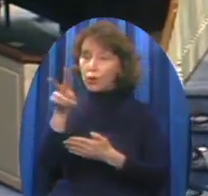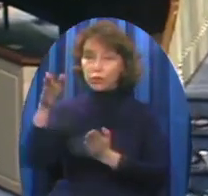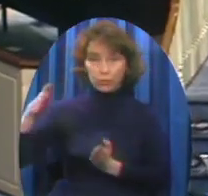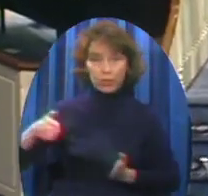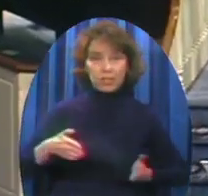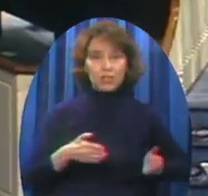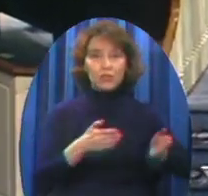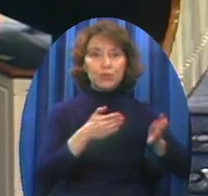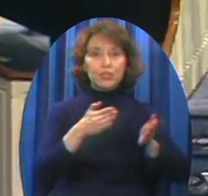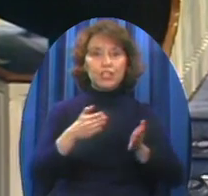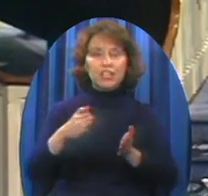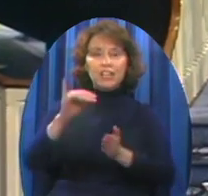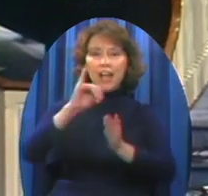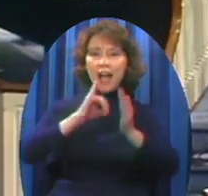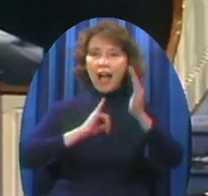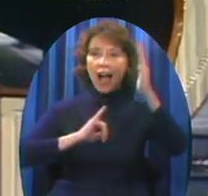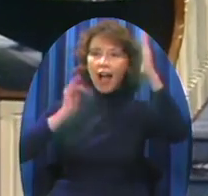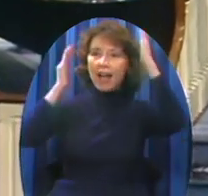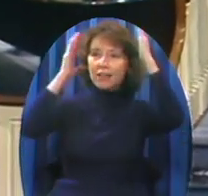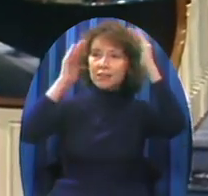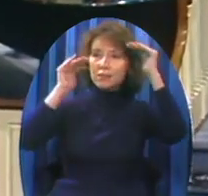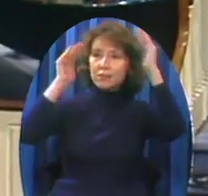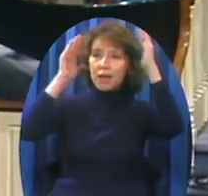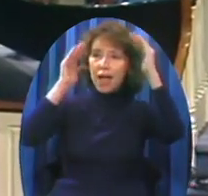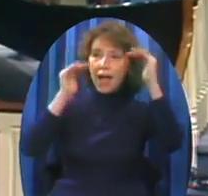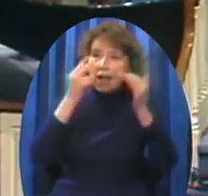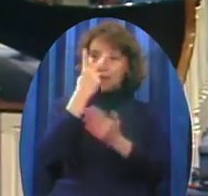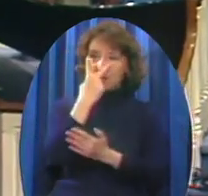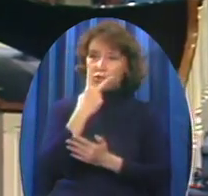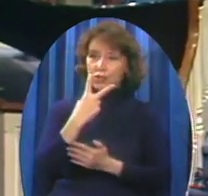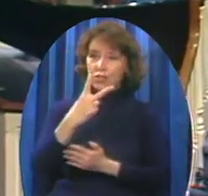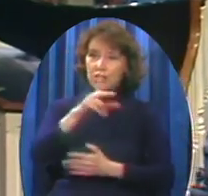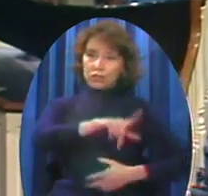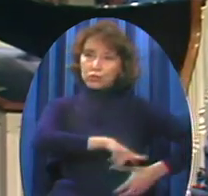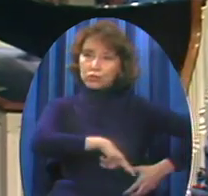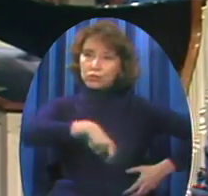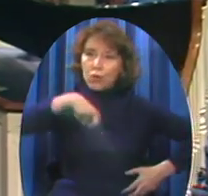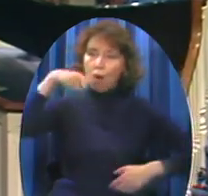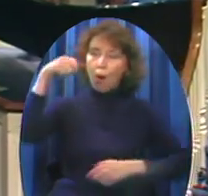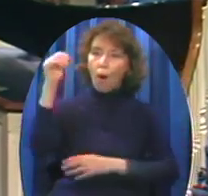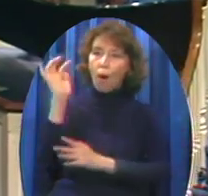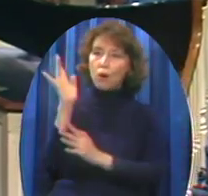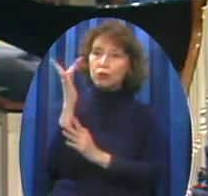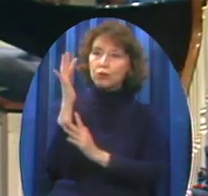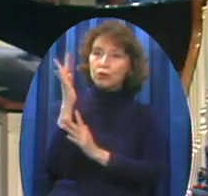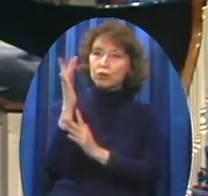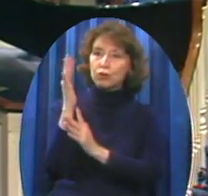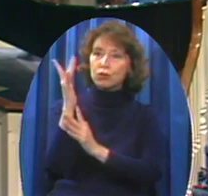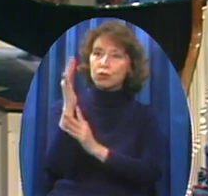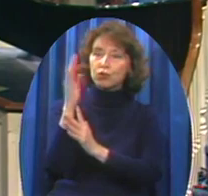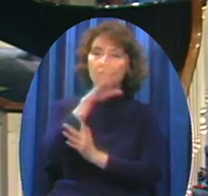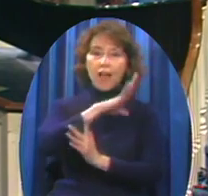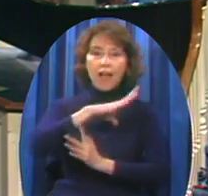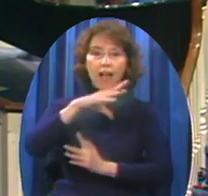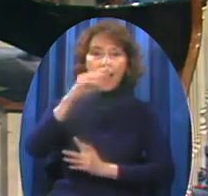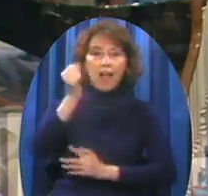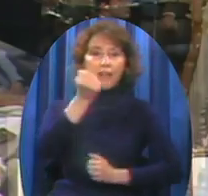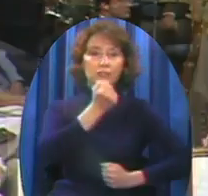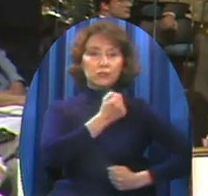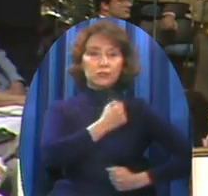street, expecting swords and torches and the sound of soldiers' feet.